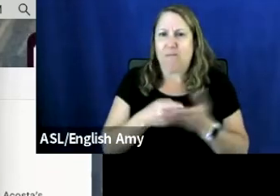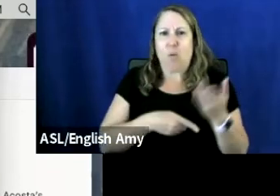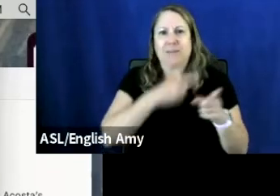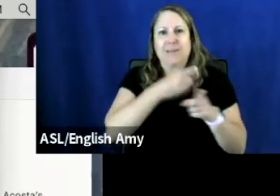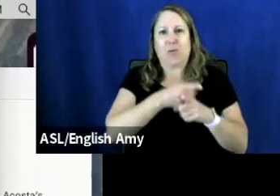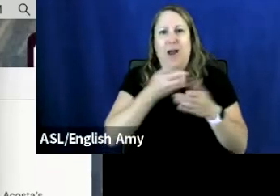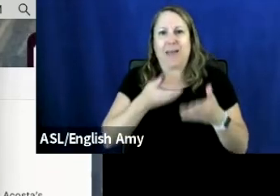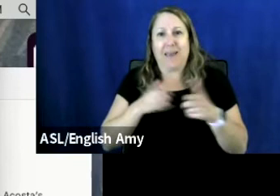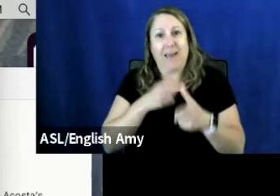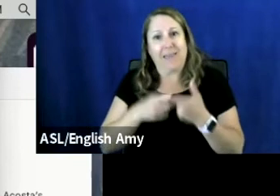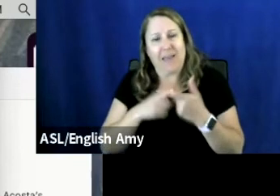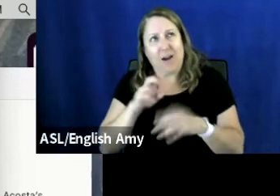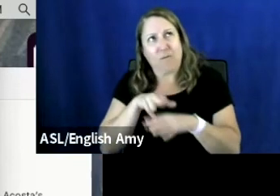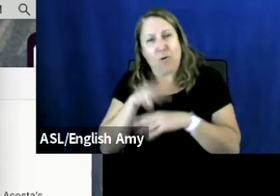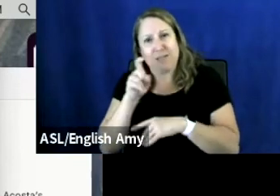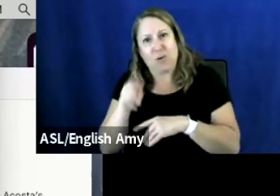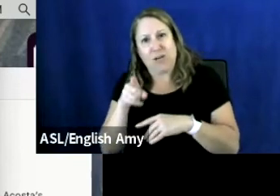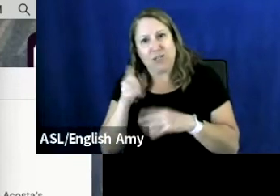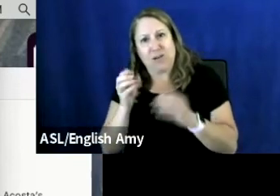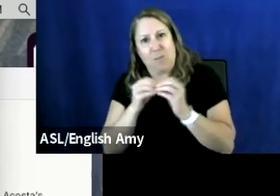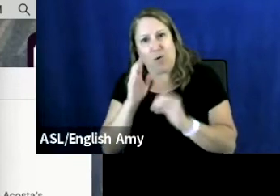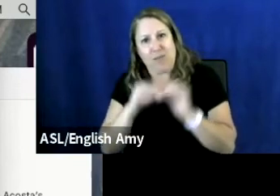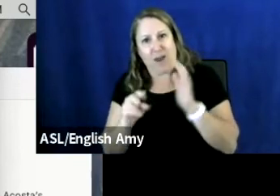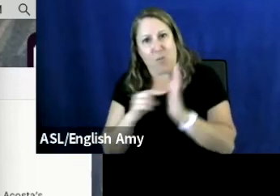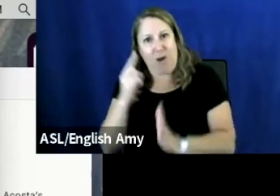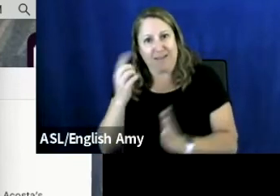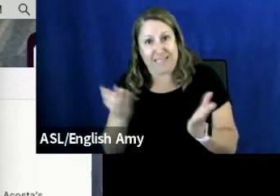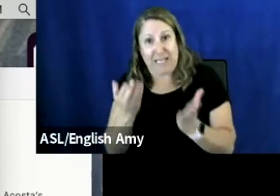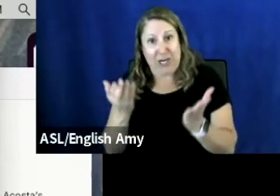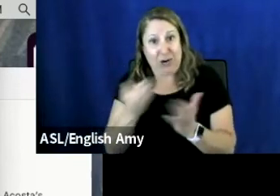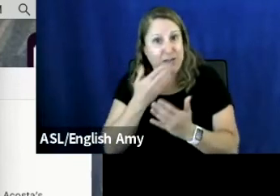course, the question you asked more than once here, which was a really, really good question is,